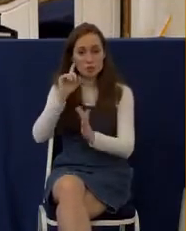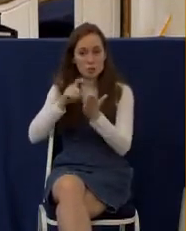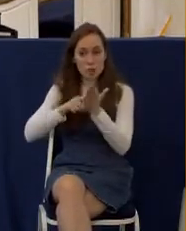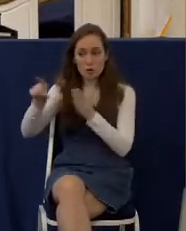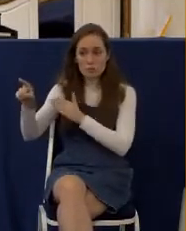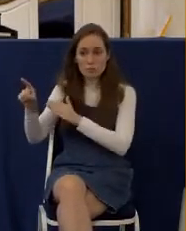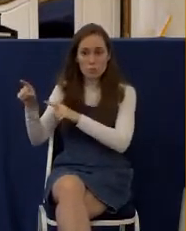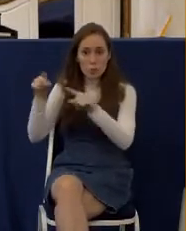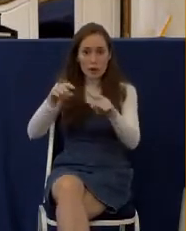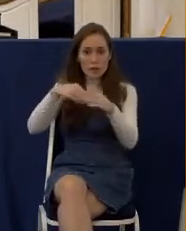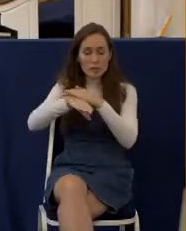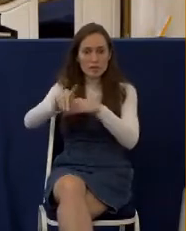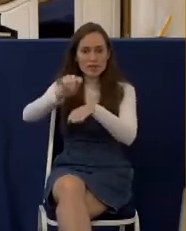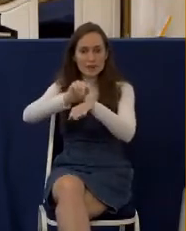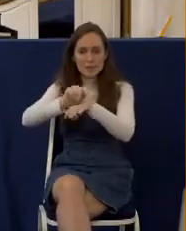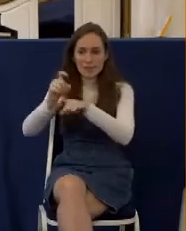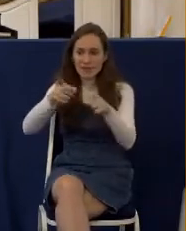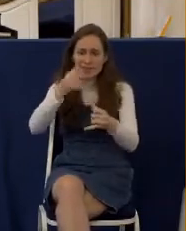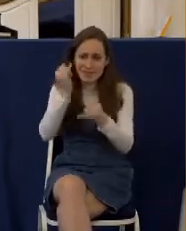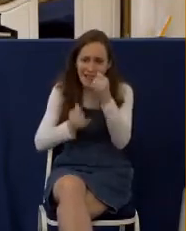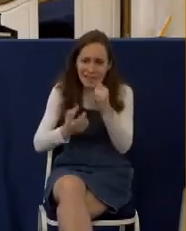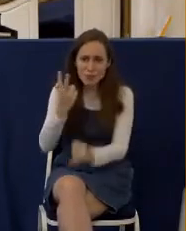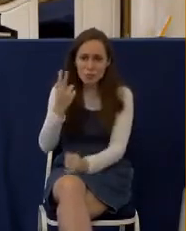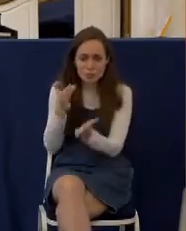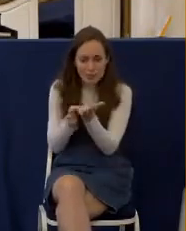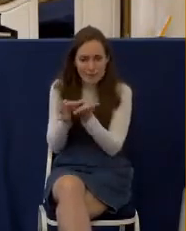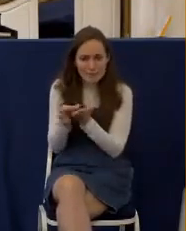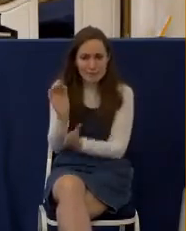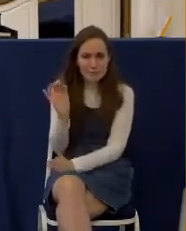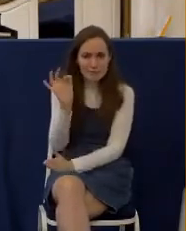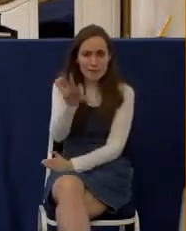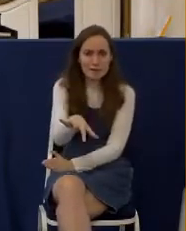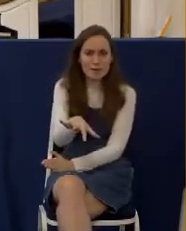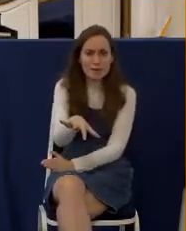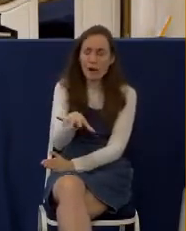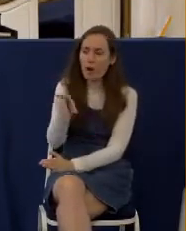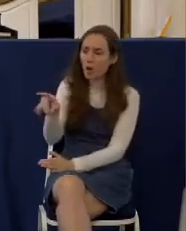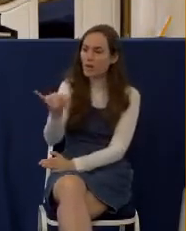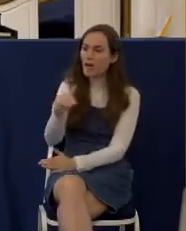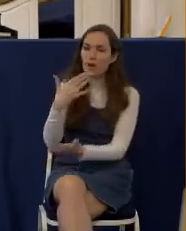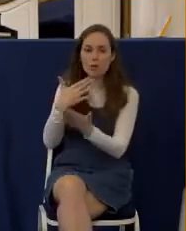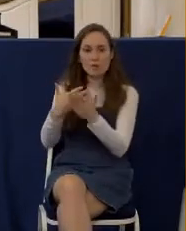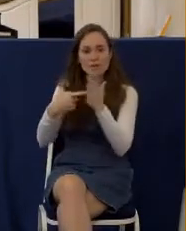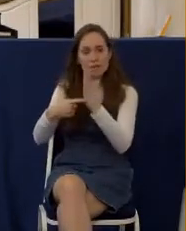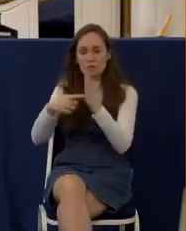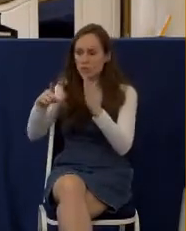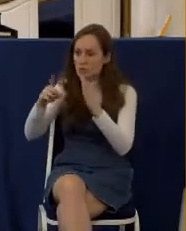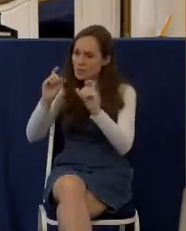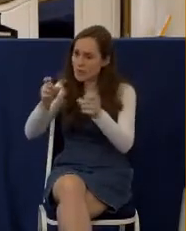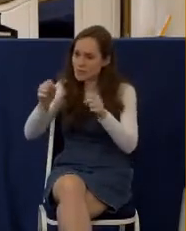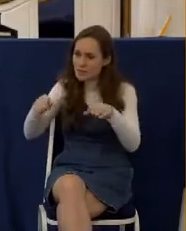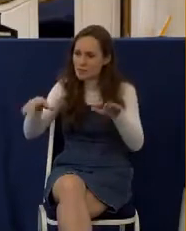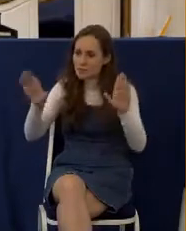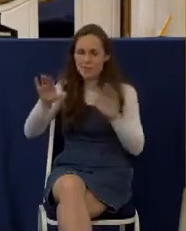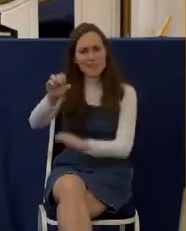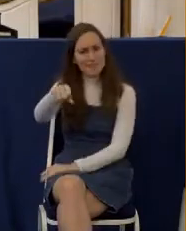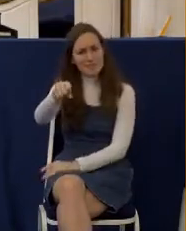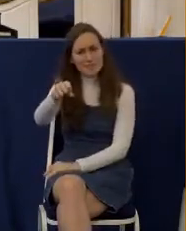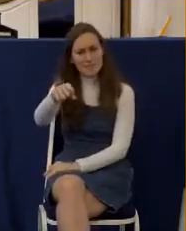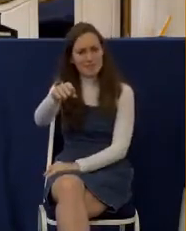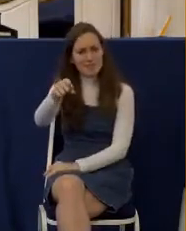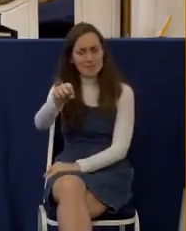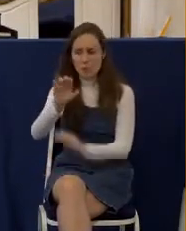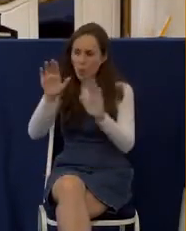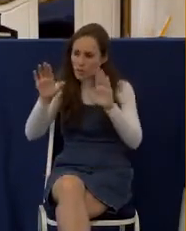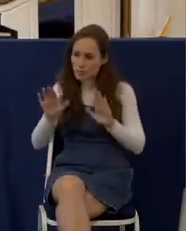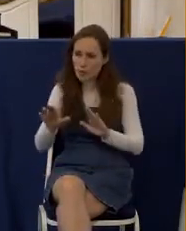mites. And sometimes we hold her up as an example. Well, wow, look at this woman. She gave sacrificially. Indeed, she did. It was